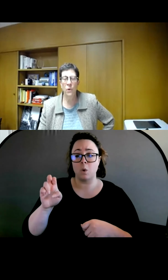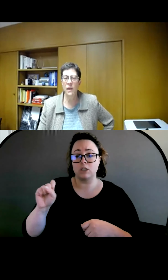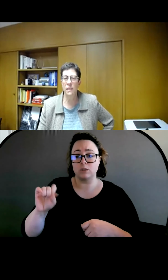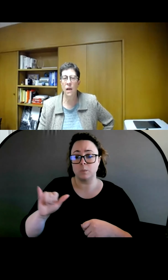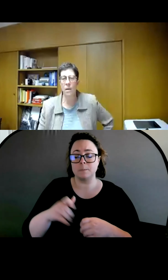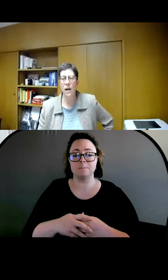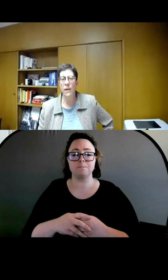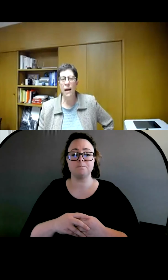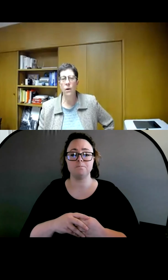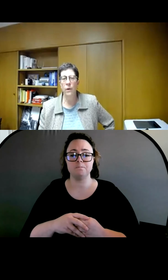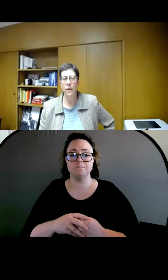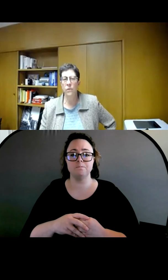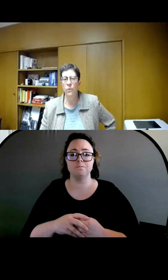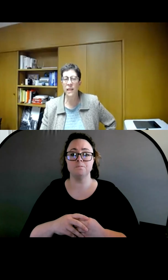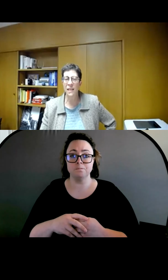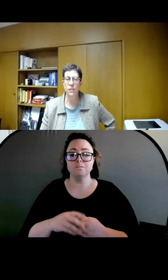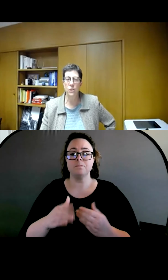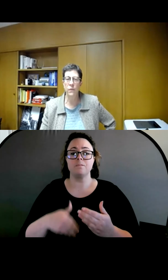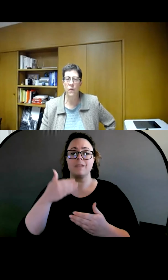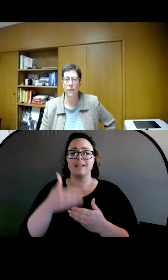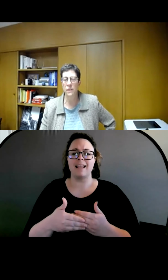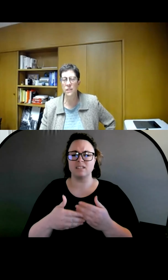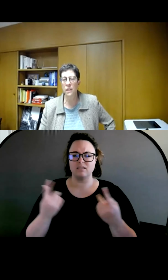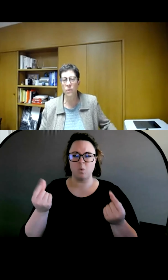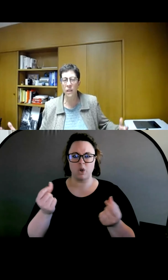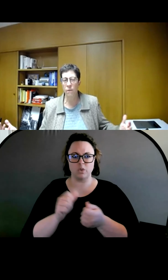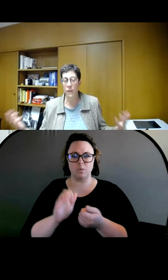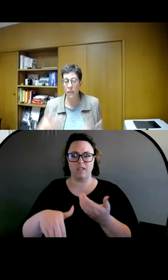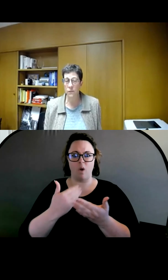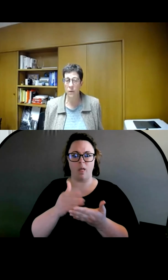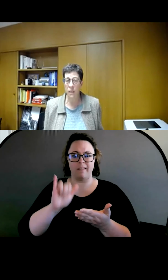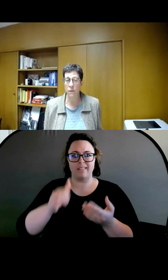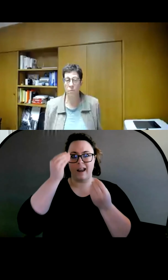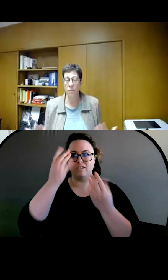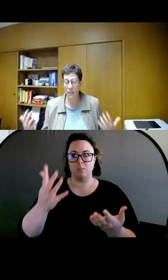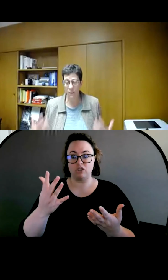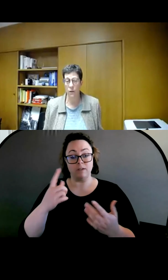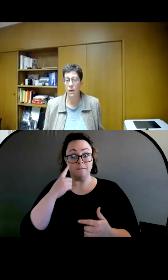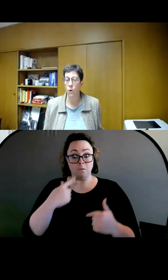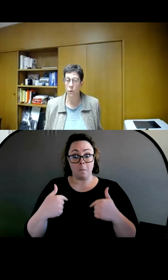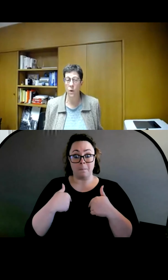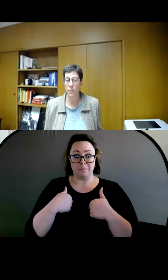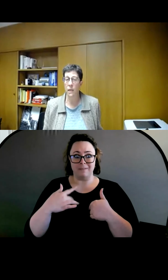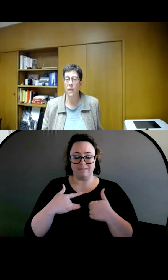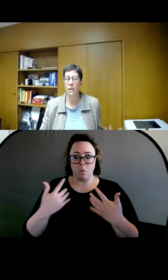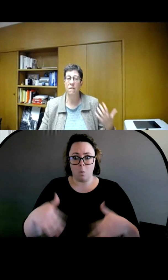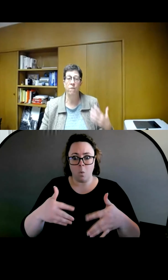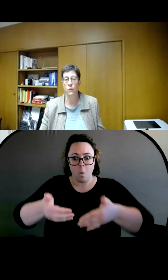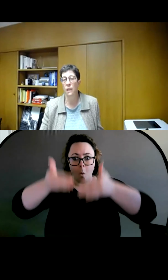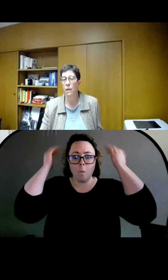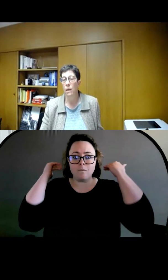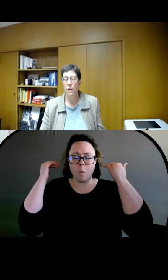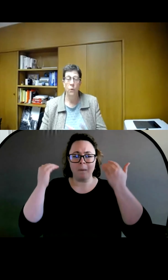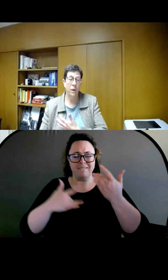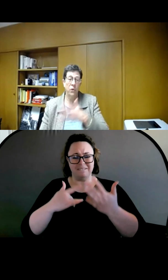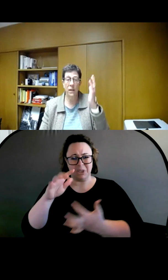So what I'm going to talk about now is what the heck do you do with all this? Because it can really, at least for me, feel kind of overwhelming and